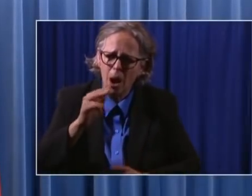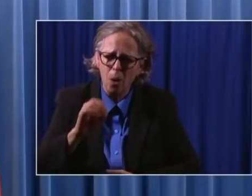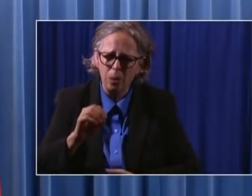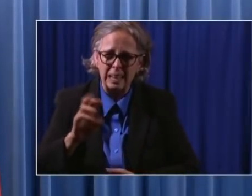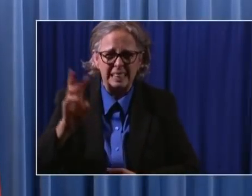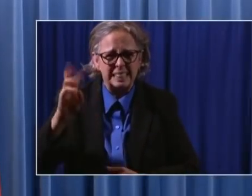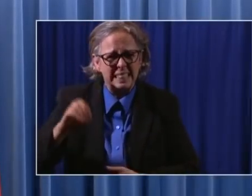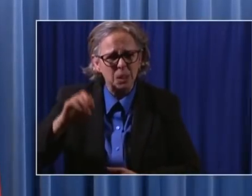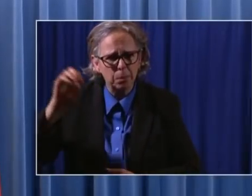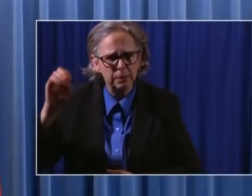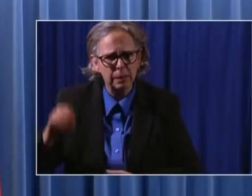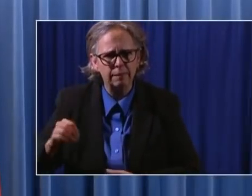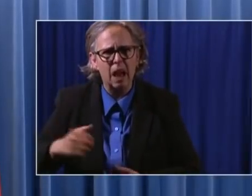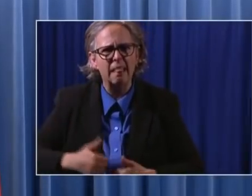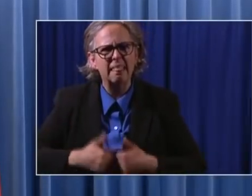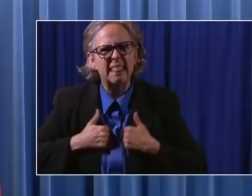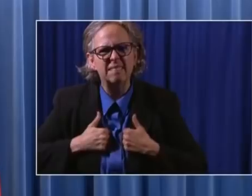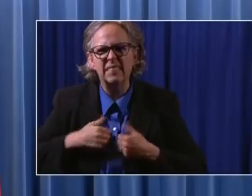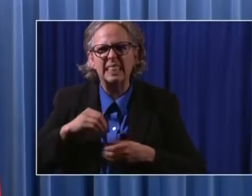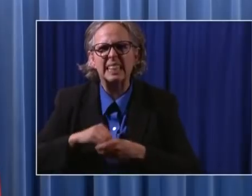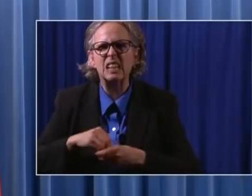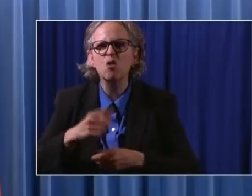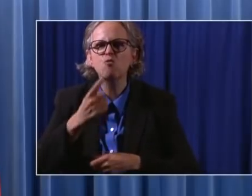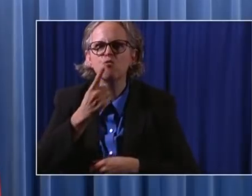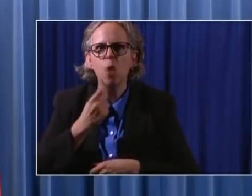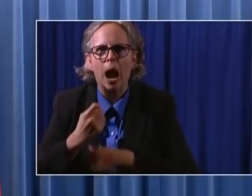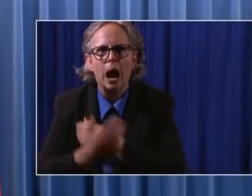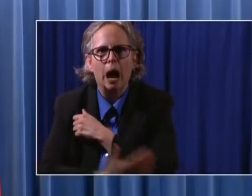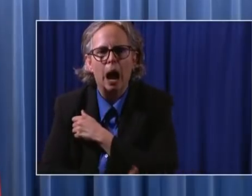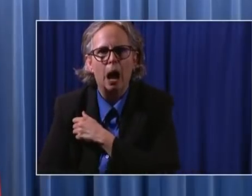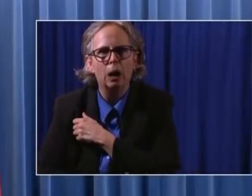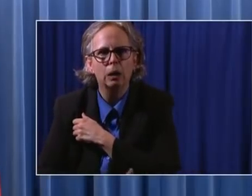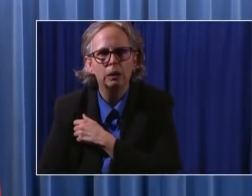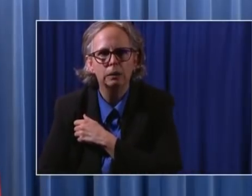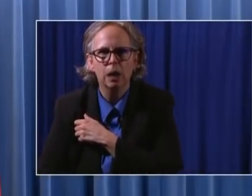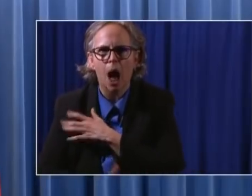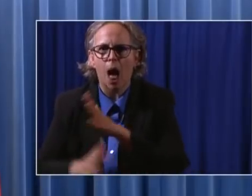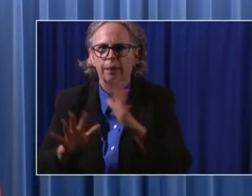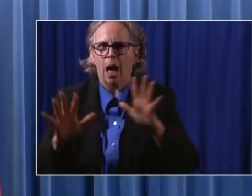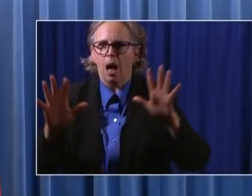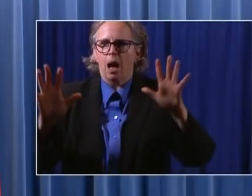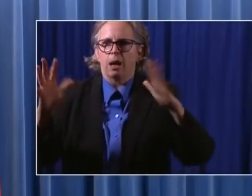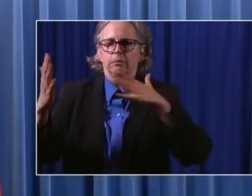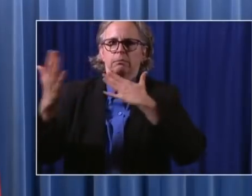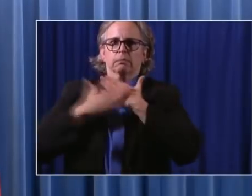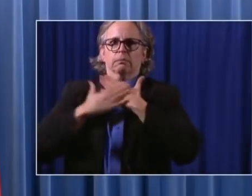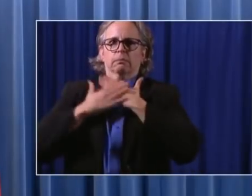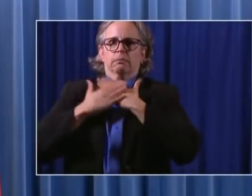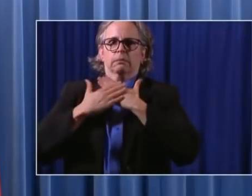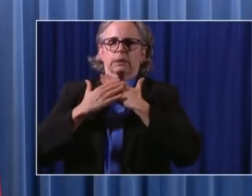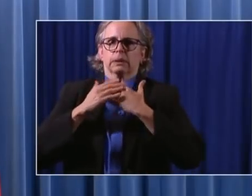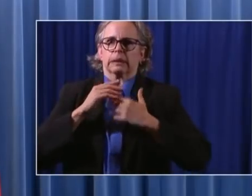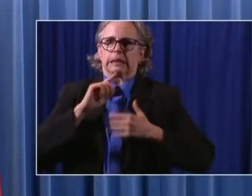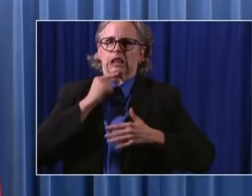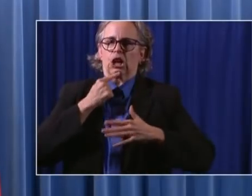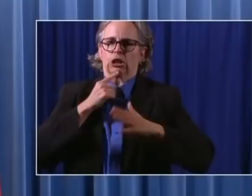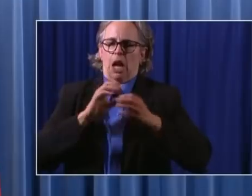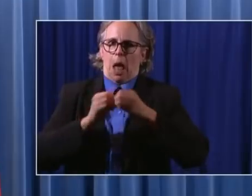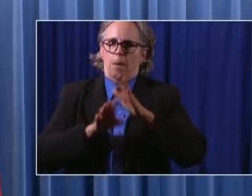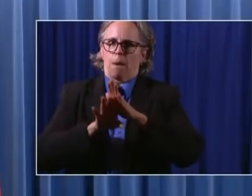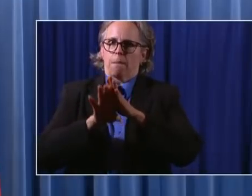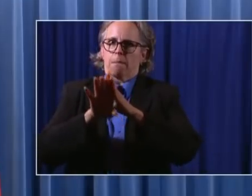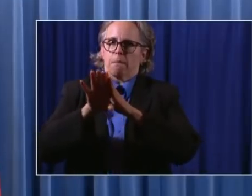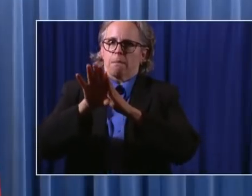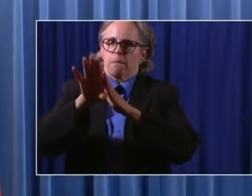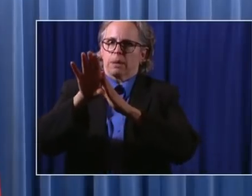have very specific problems, and it's moving up, moving clearly in the wrong